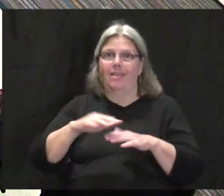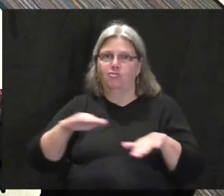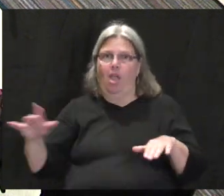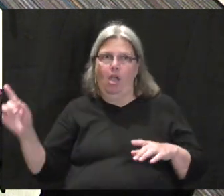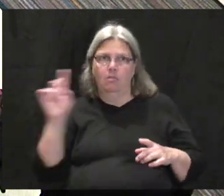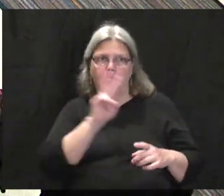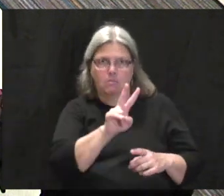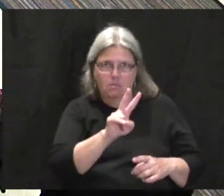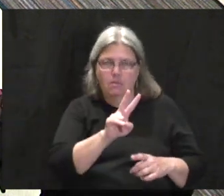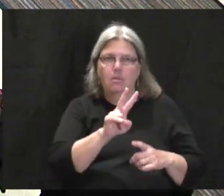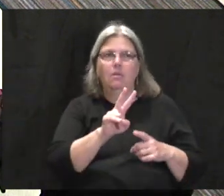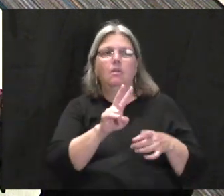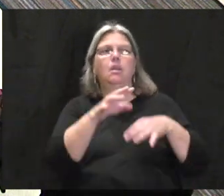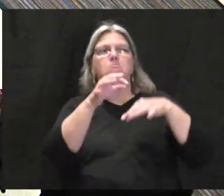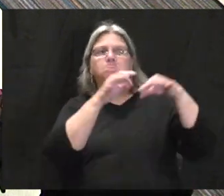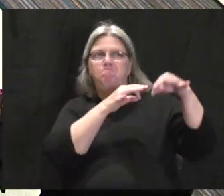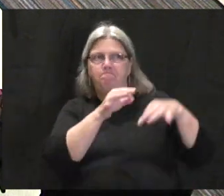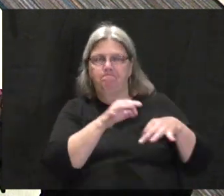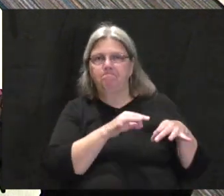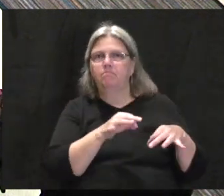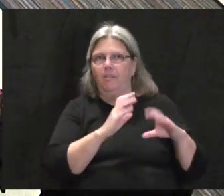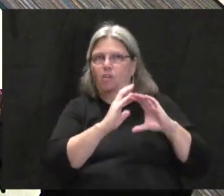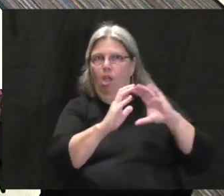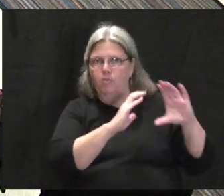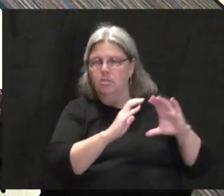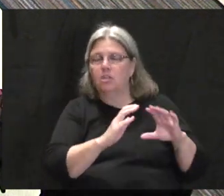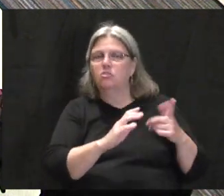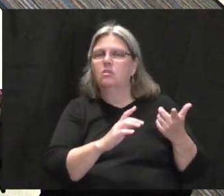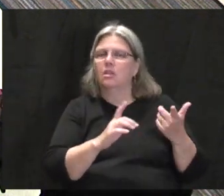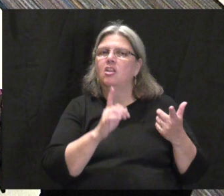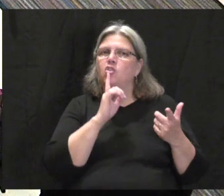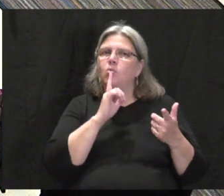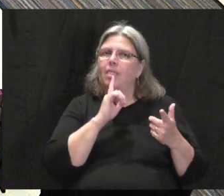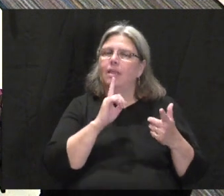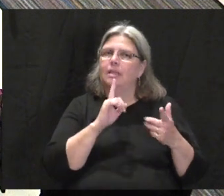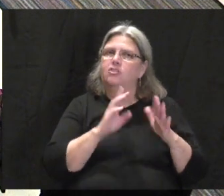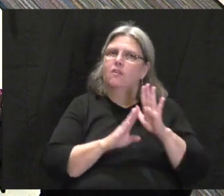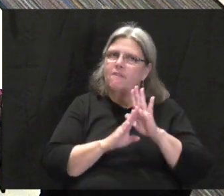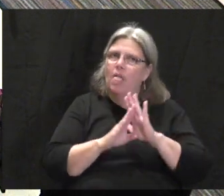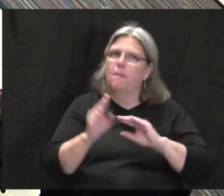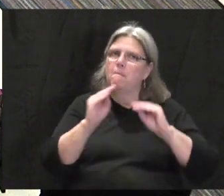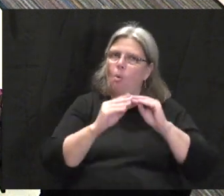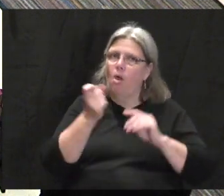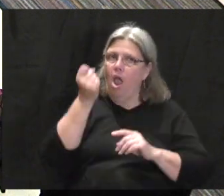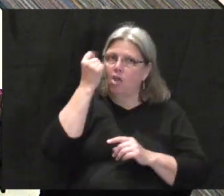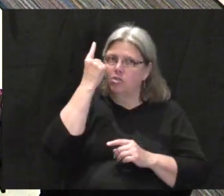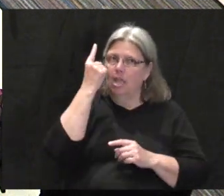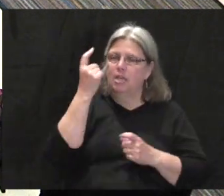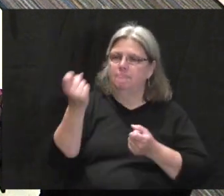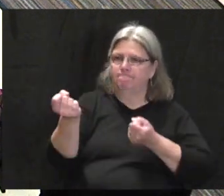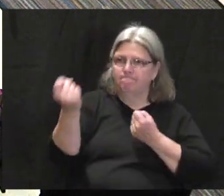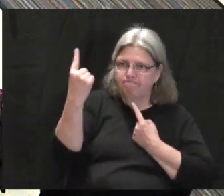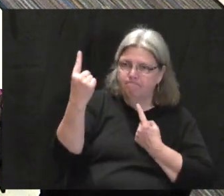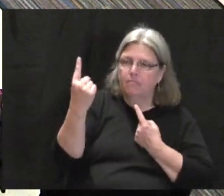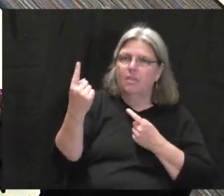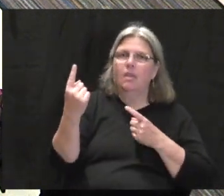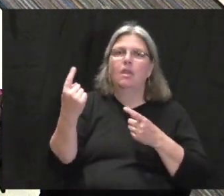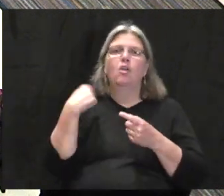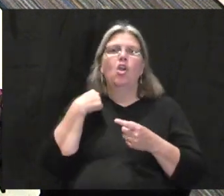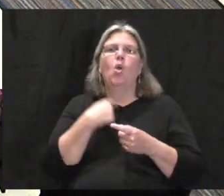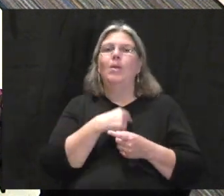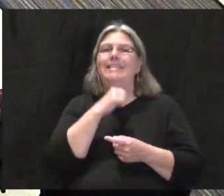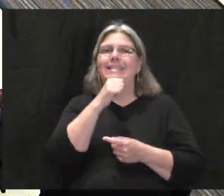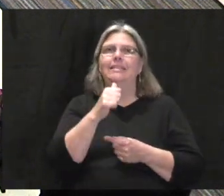the impact politics has on students in our building, I think deeper than that, regardless of what the factor is, whether